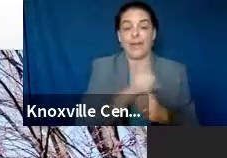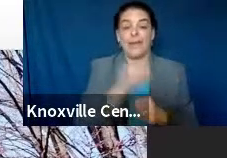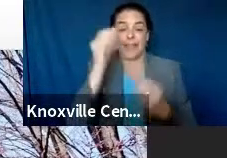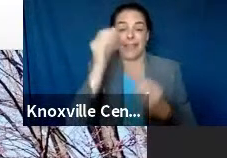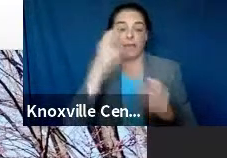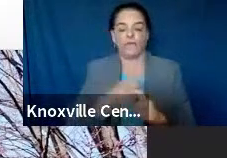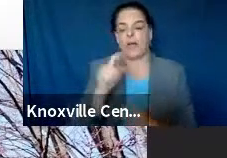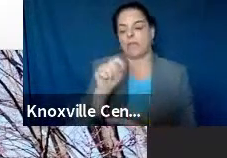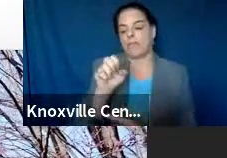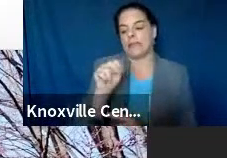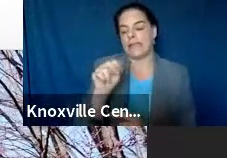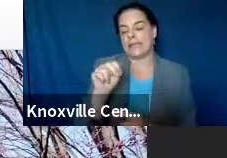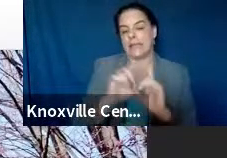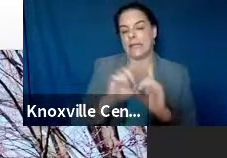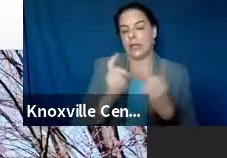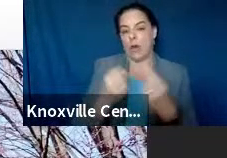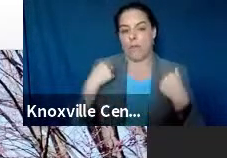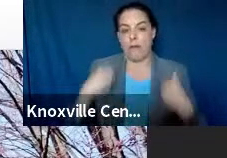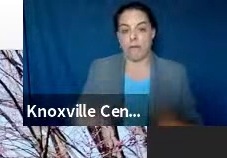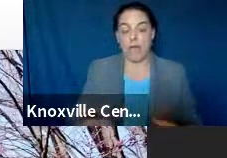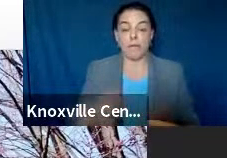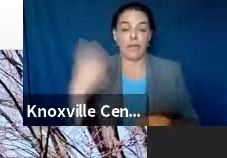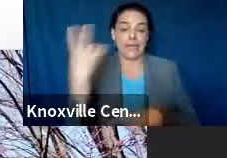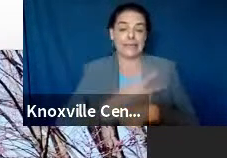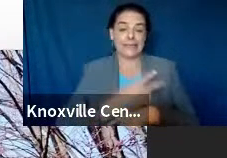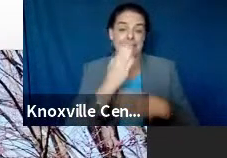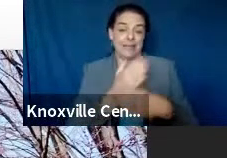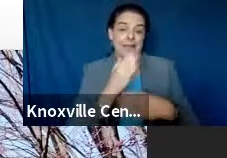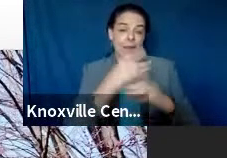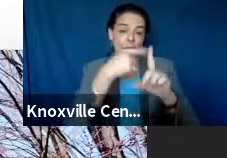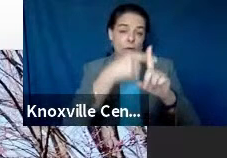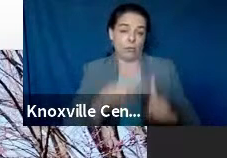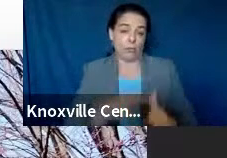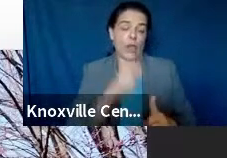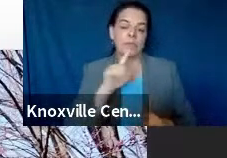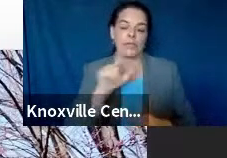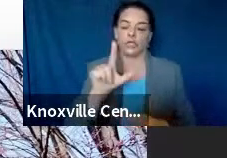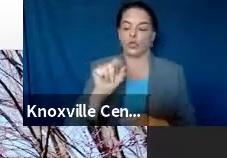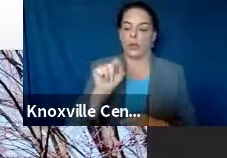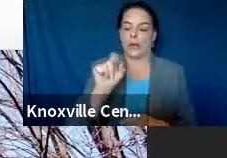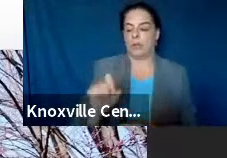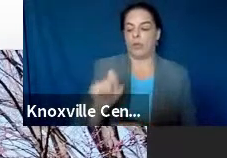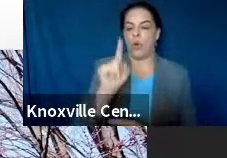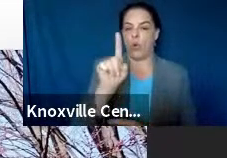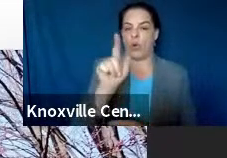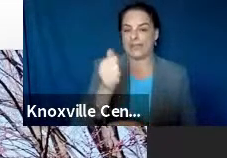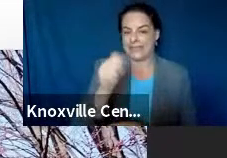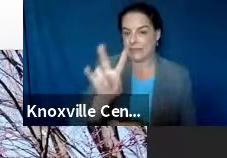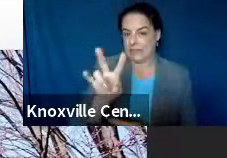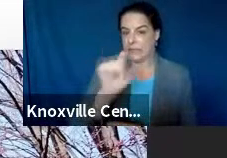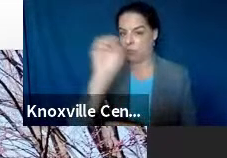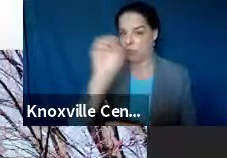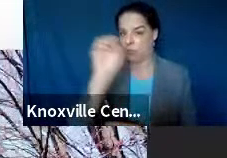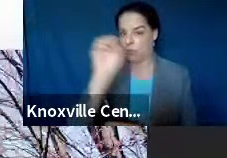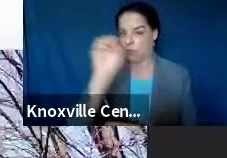of Health. The 7-day average for percent positive in Knox County is 20.17%.